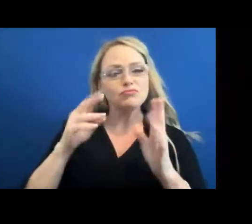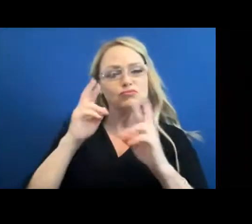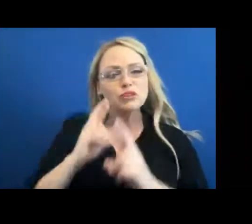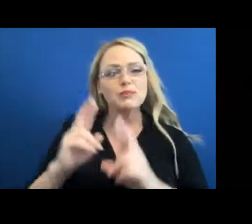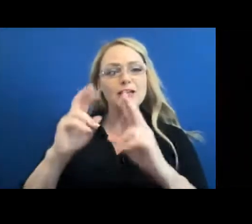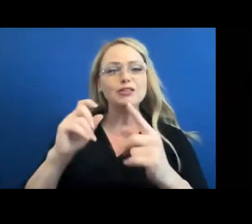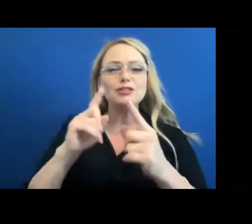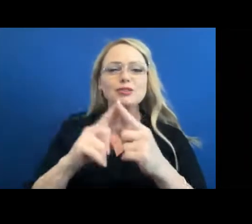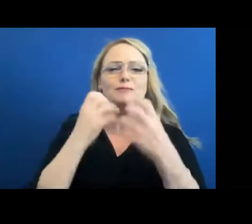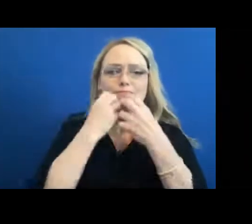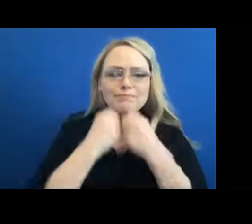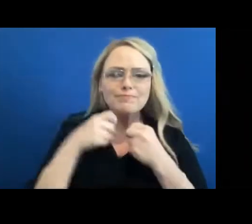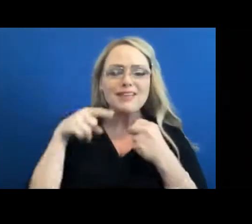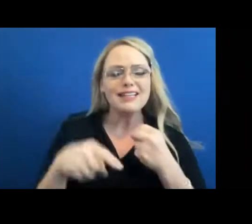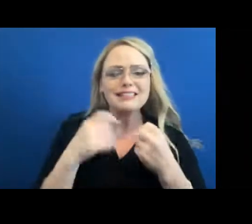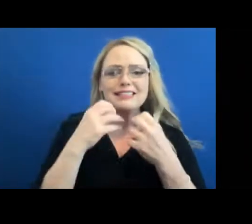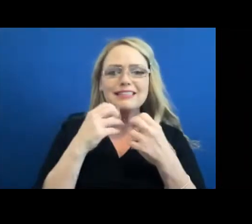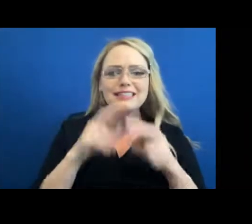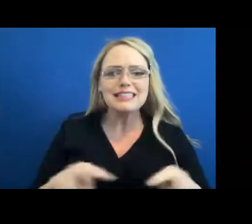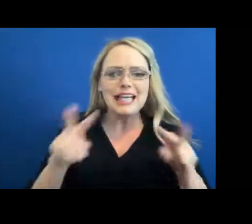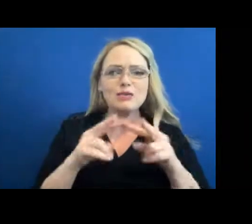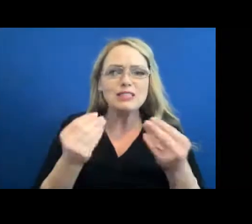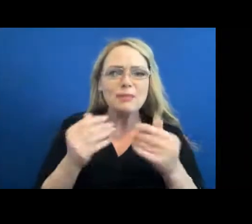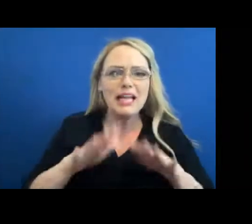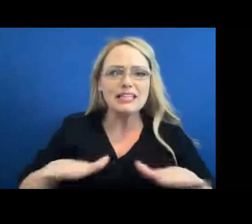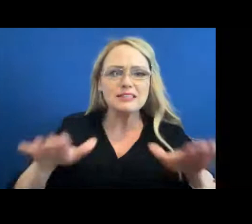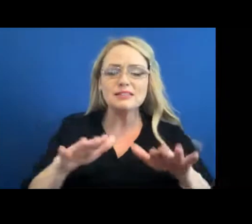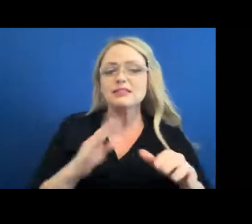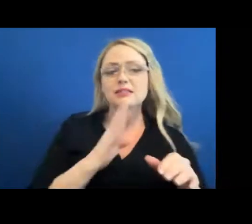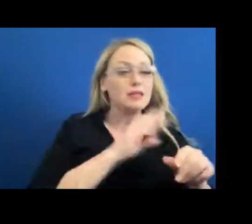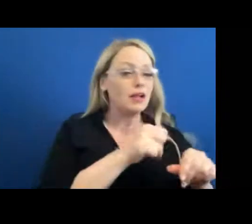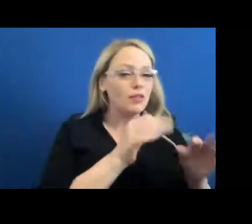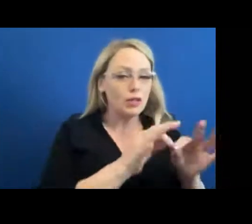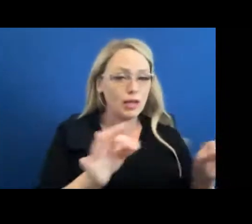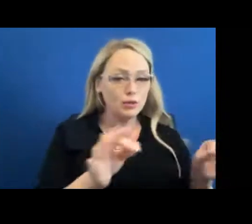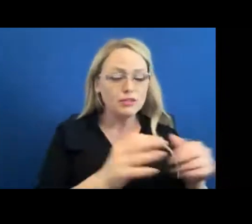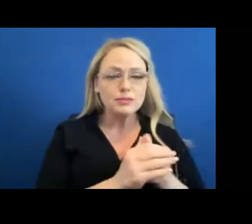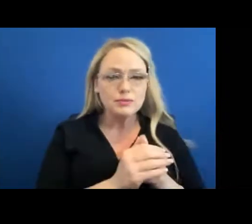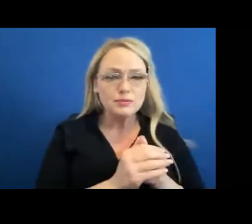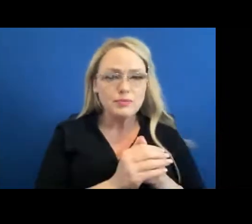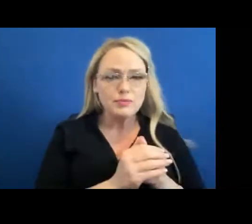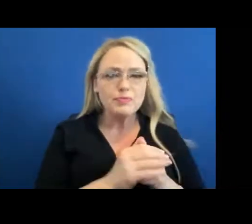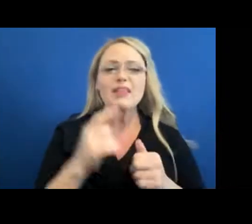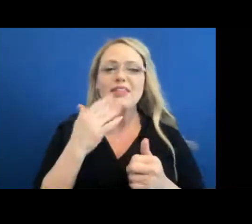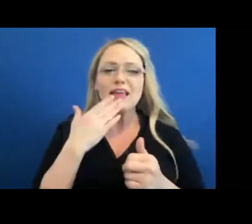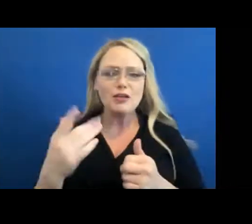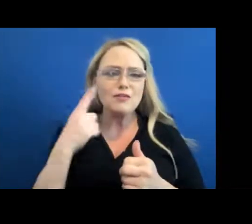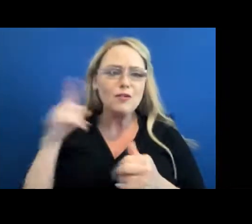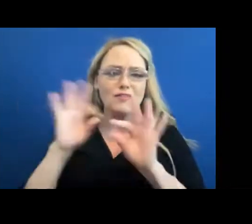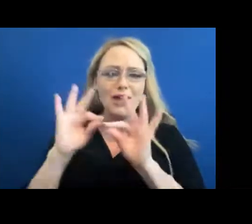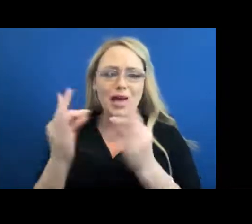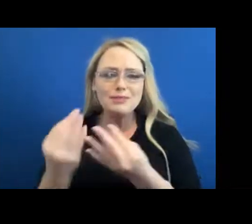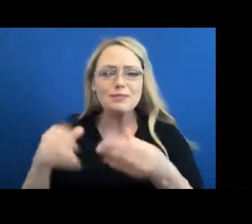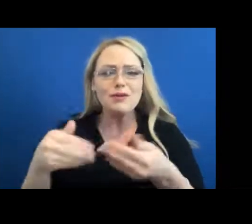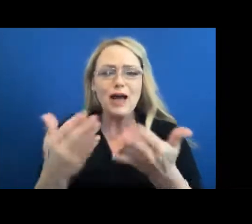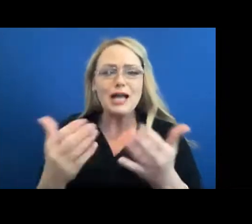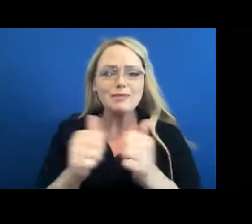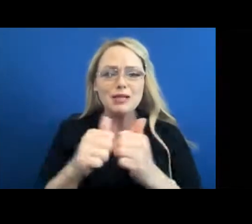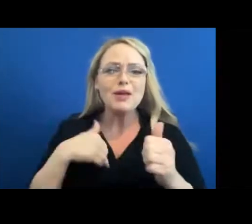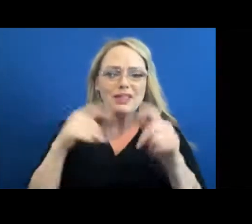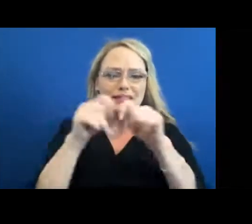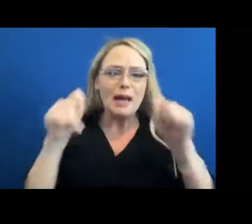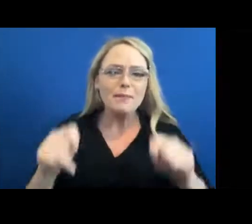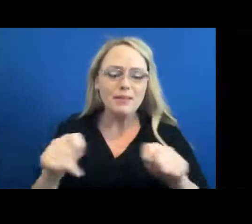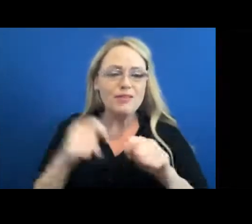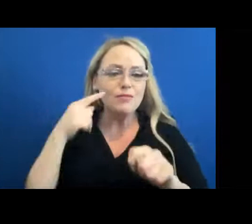sacred space. Malo aupito, Pauline Fonua, my Ofakitonga family, for providing me with a template for this whakatapu